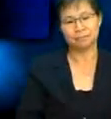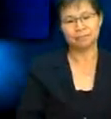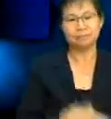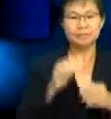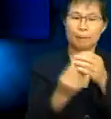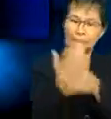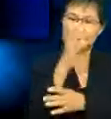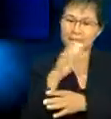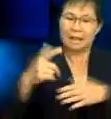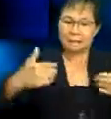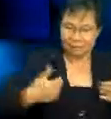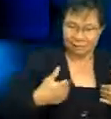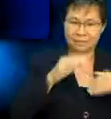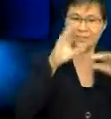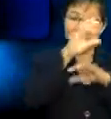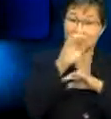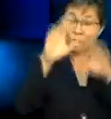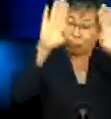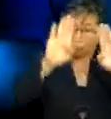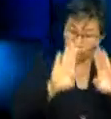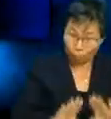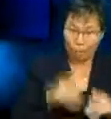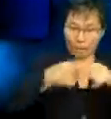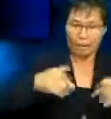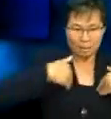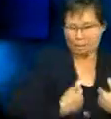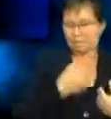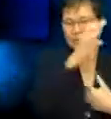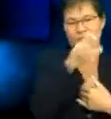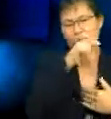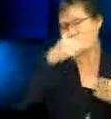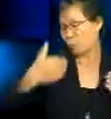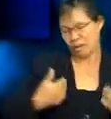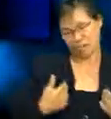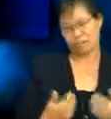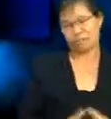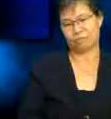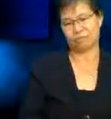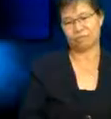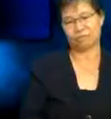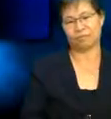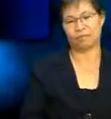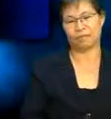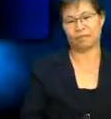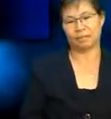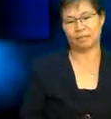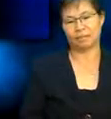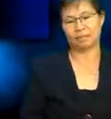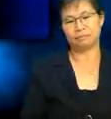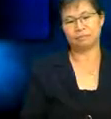A plant cell has a cell wall, but animal cells do not.